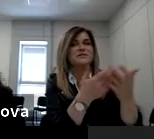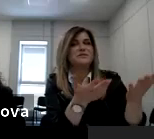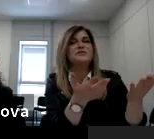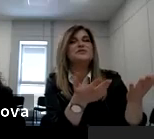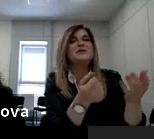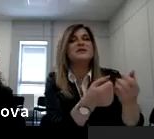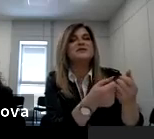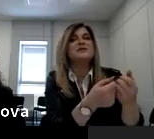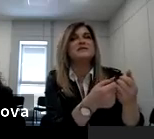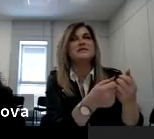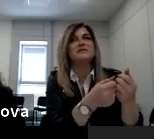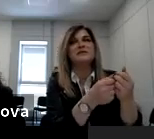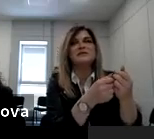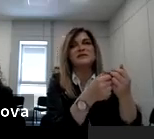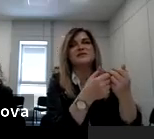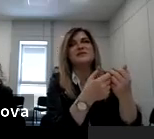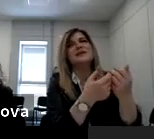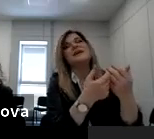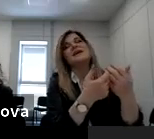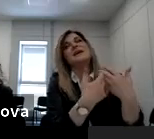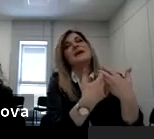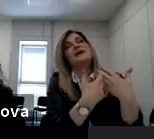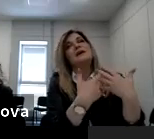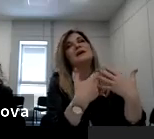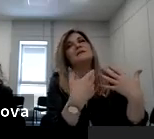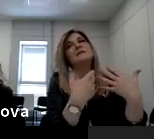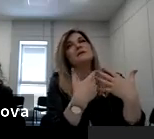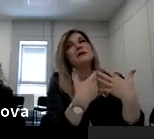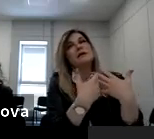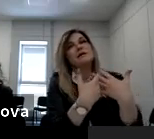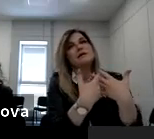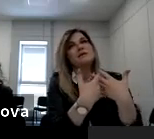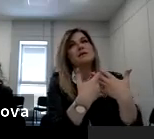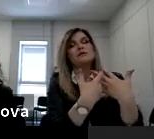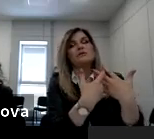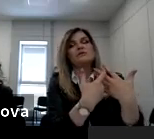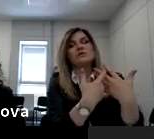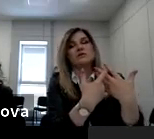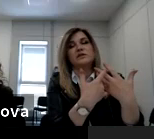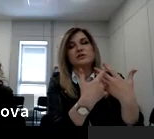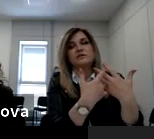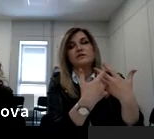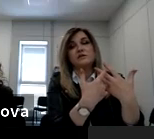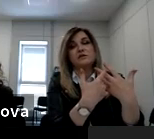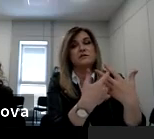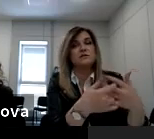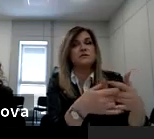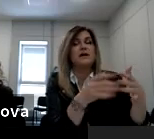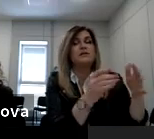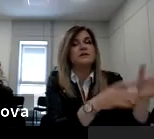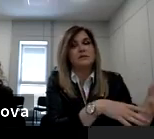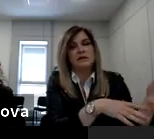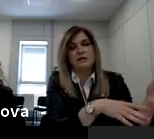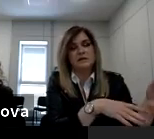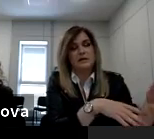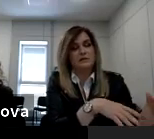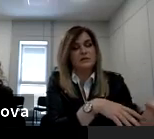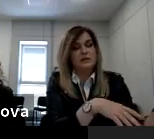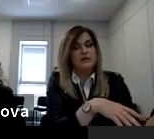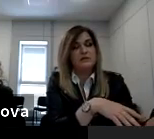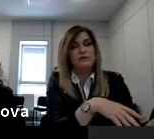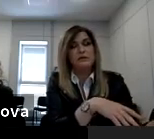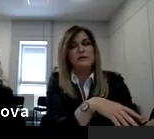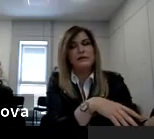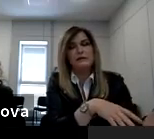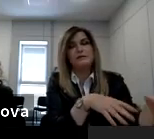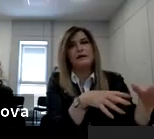what could be interesting for me. So it is a low voltage fixture, so power supply is